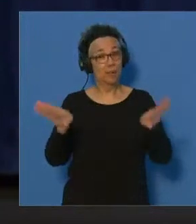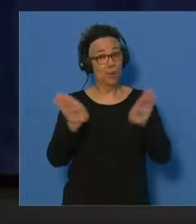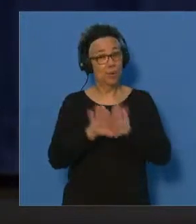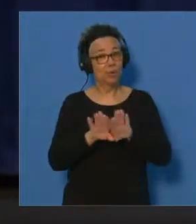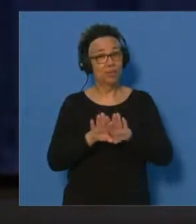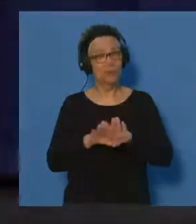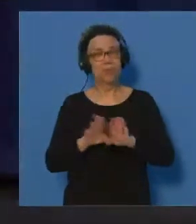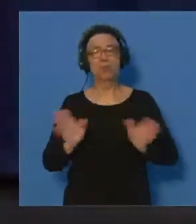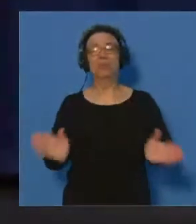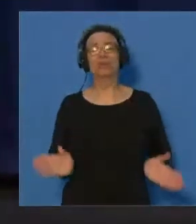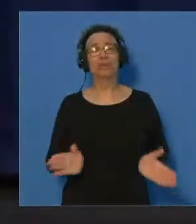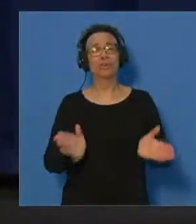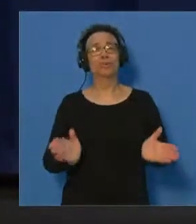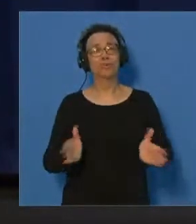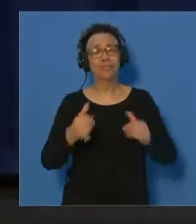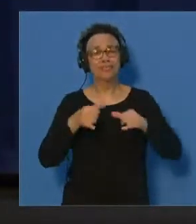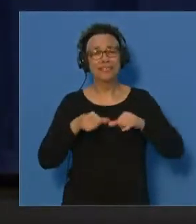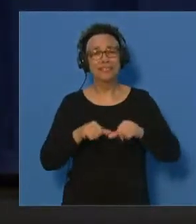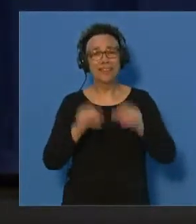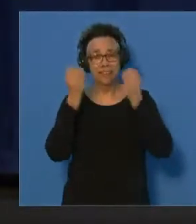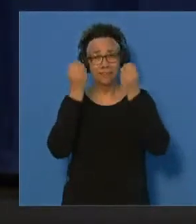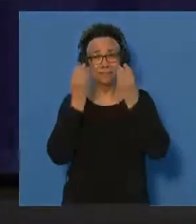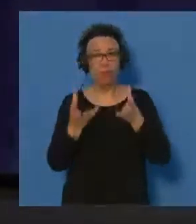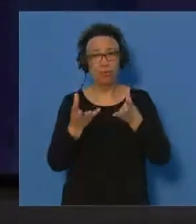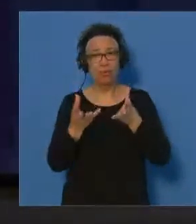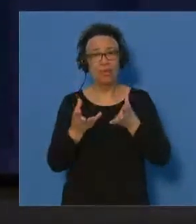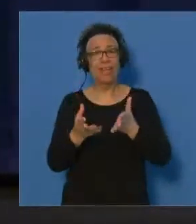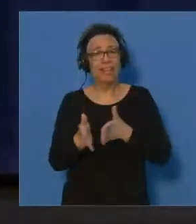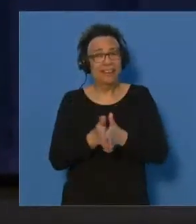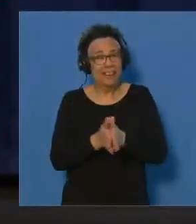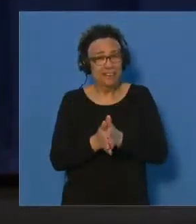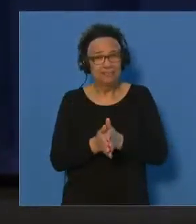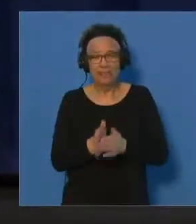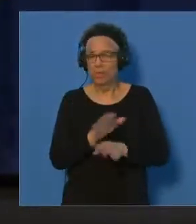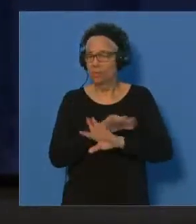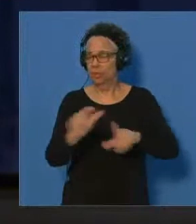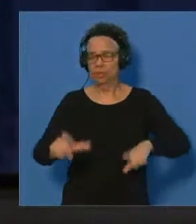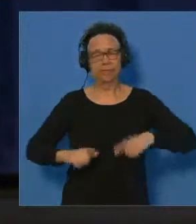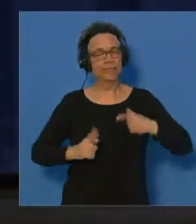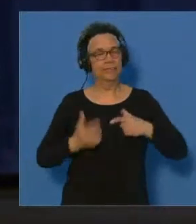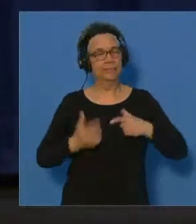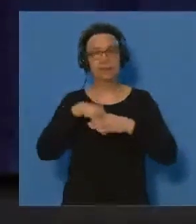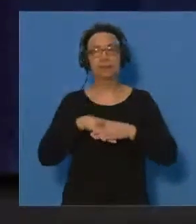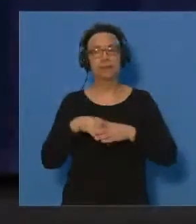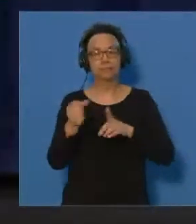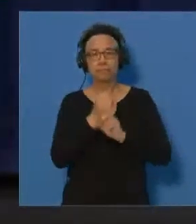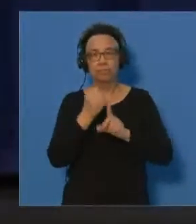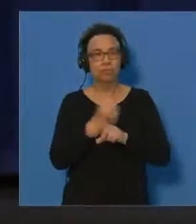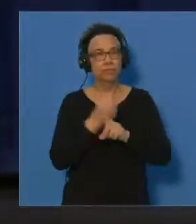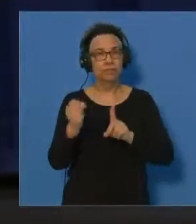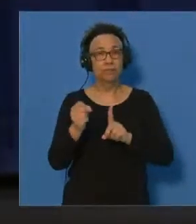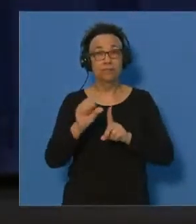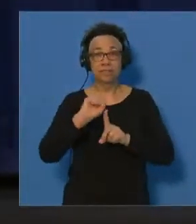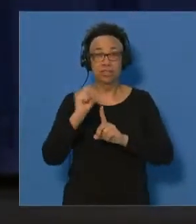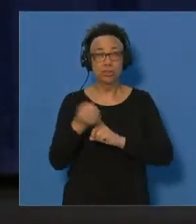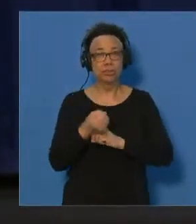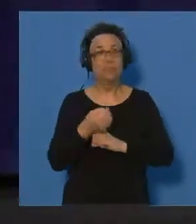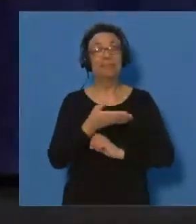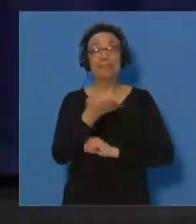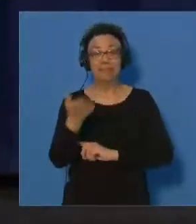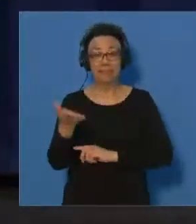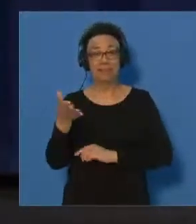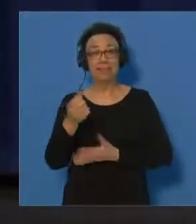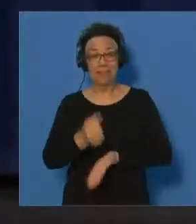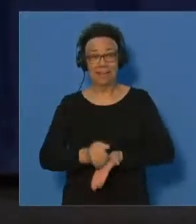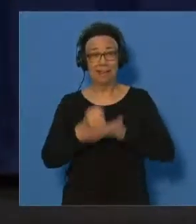We urge you to stay informed and vigilant. Do not live in an abusive situation. There is help available